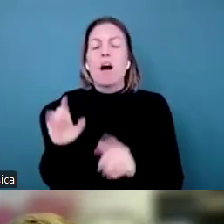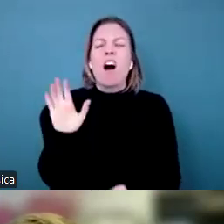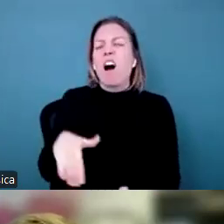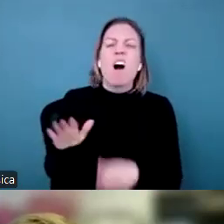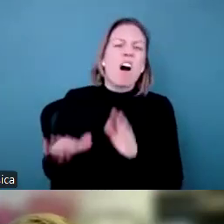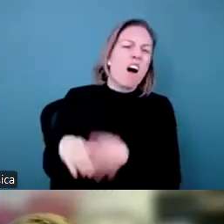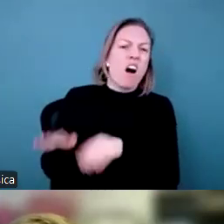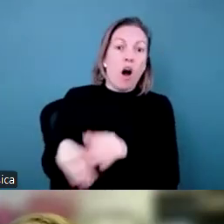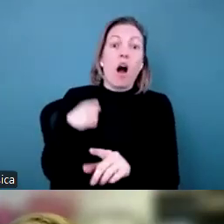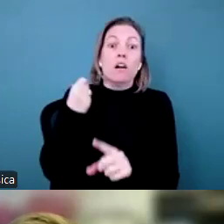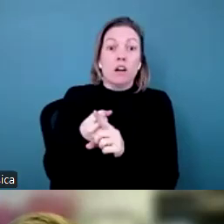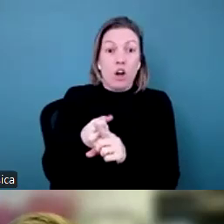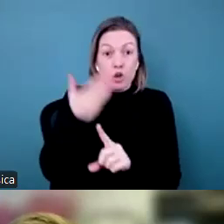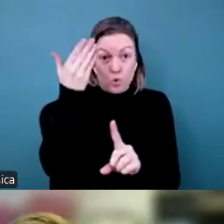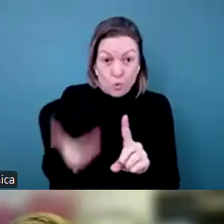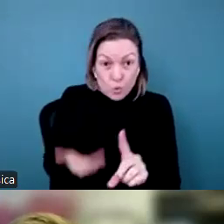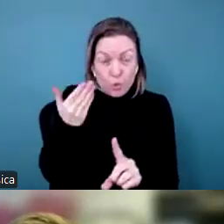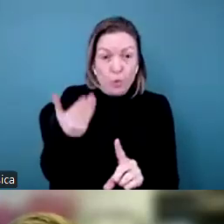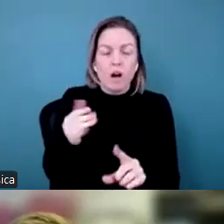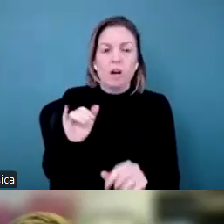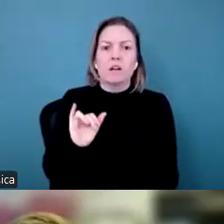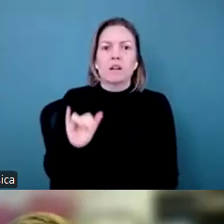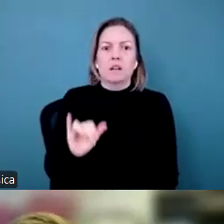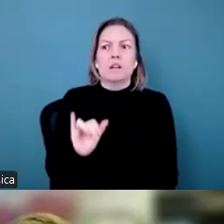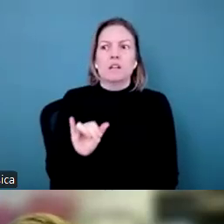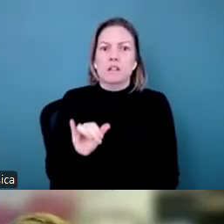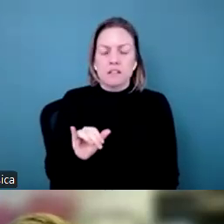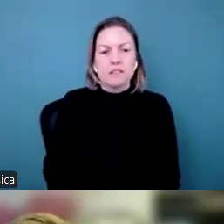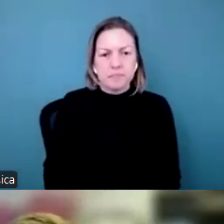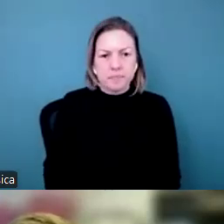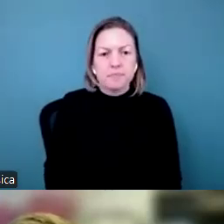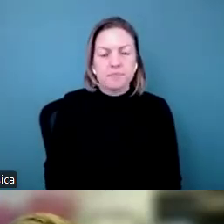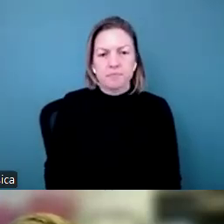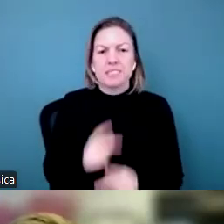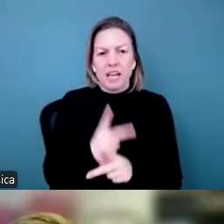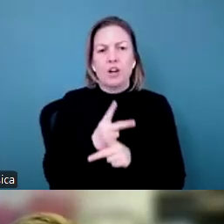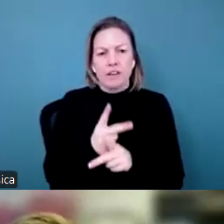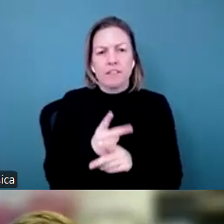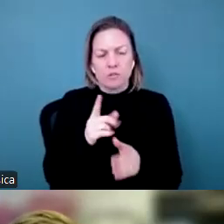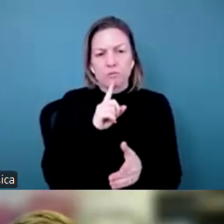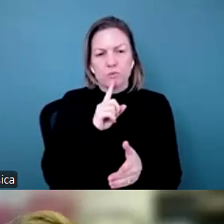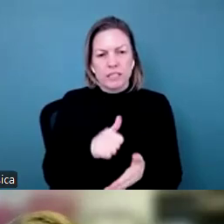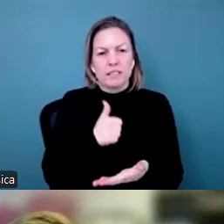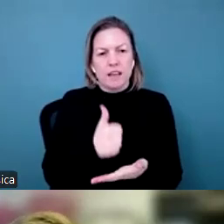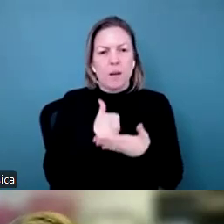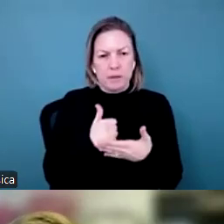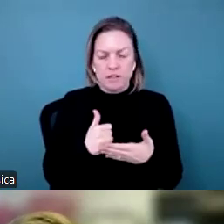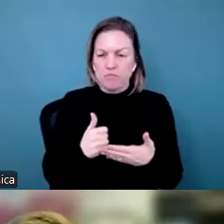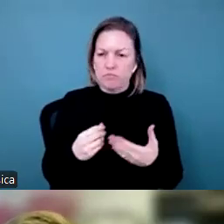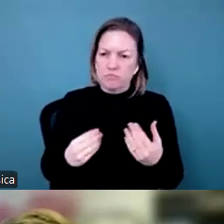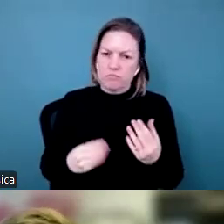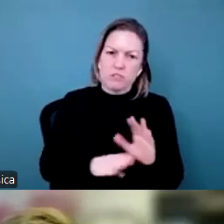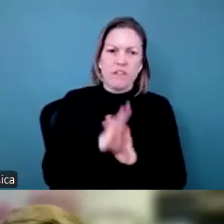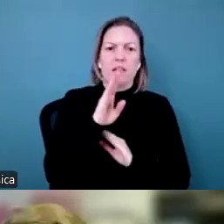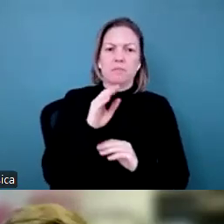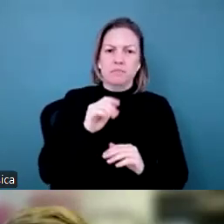don't really understand it. And caregiving has just made me grow as a person, and totally